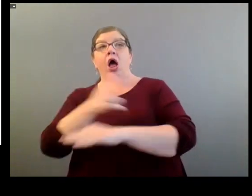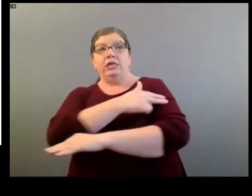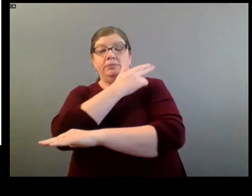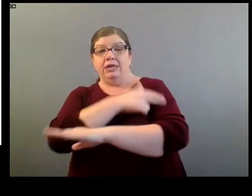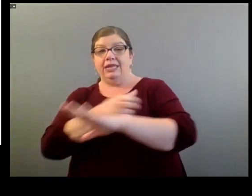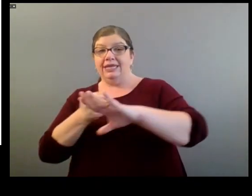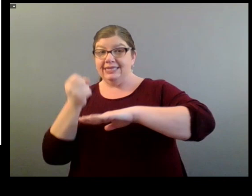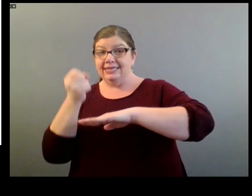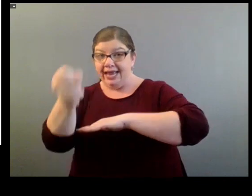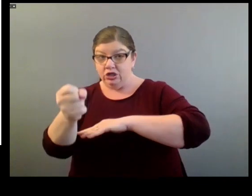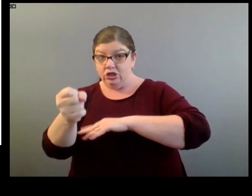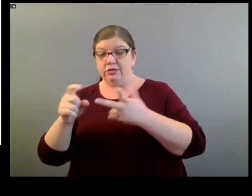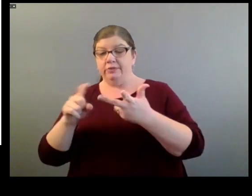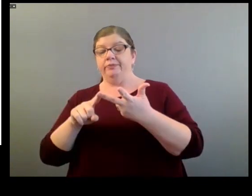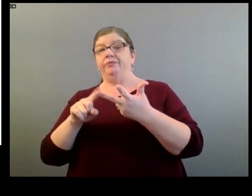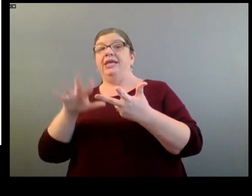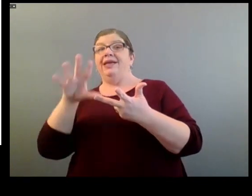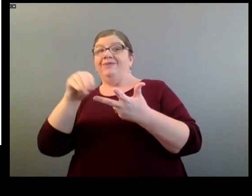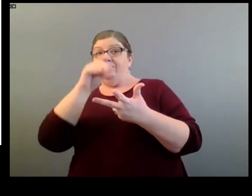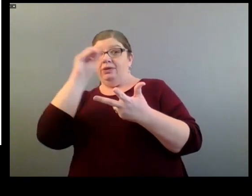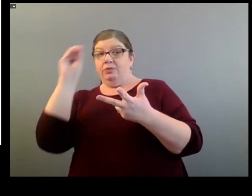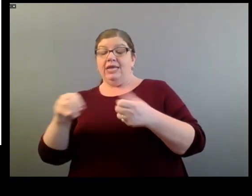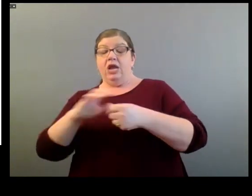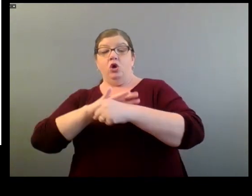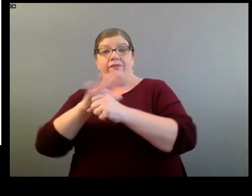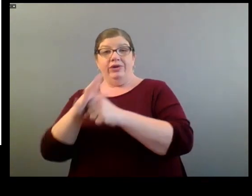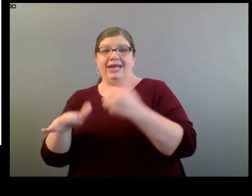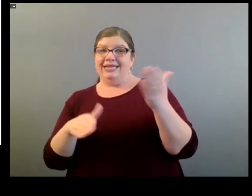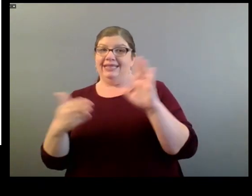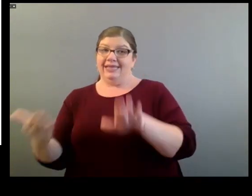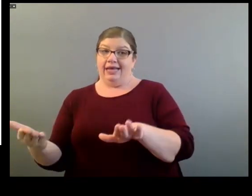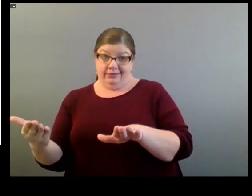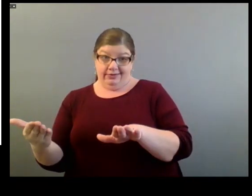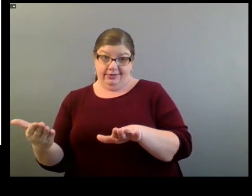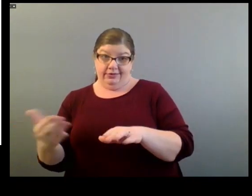and 50% of COVID-19 deaths.